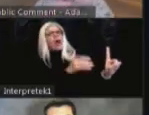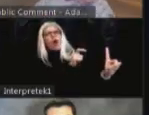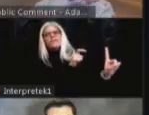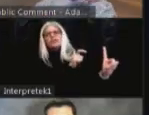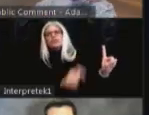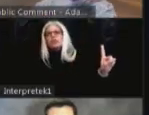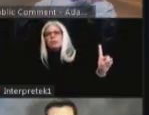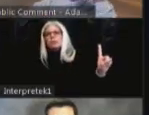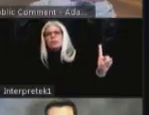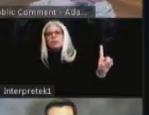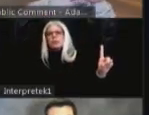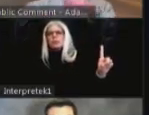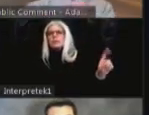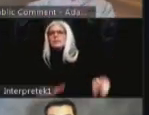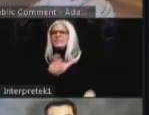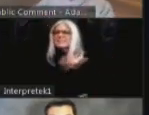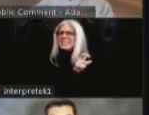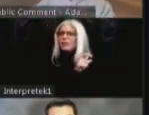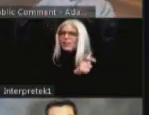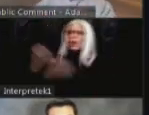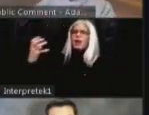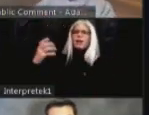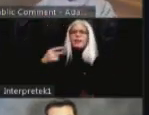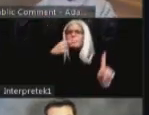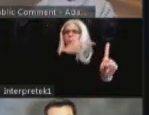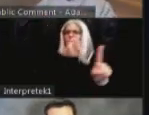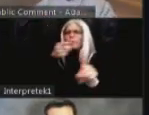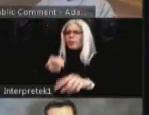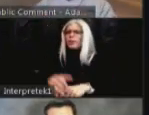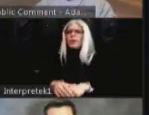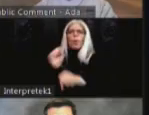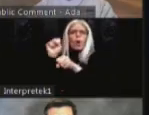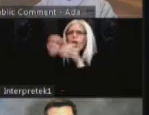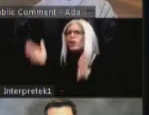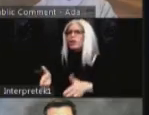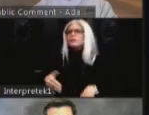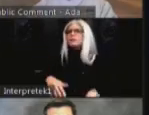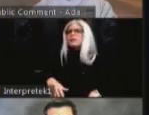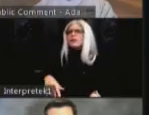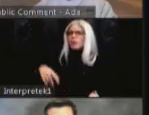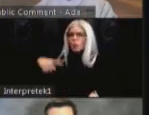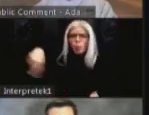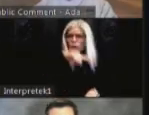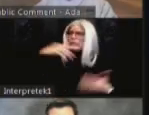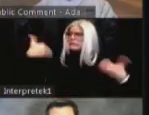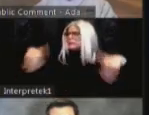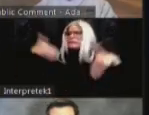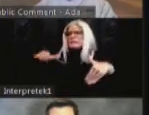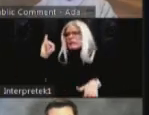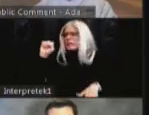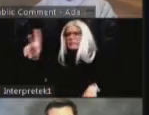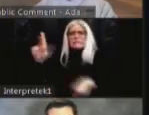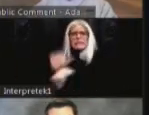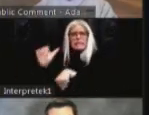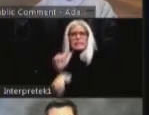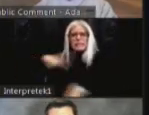officers, our workers, we're all at stake. So this is an ongoing problem our